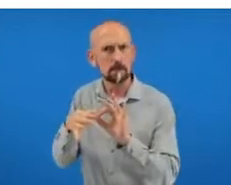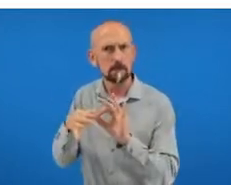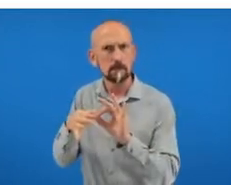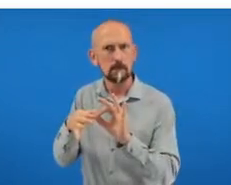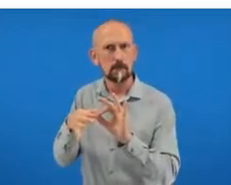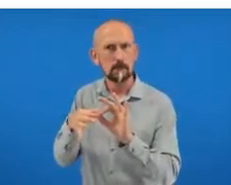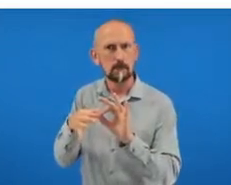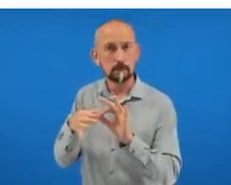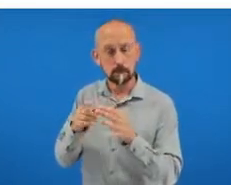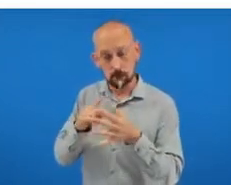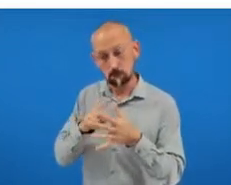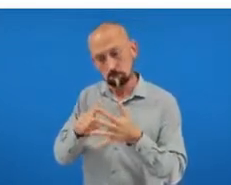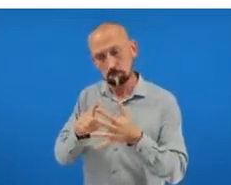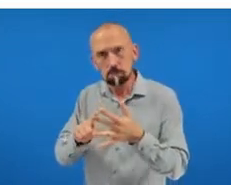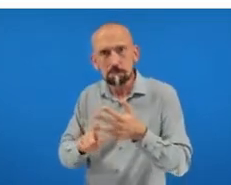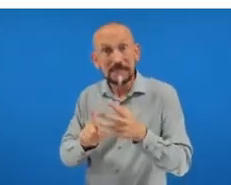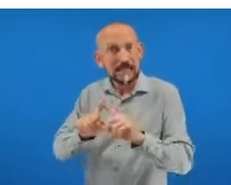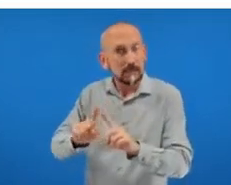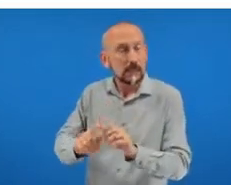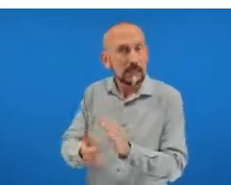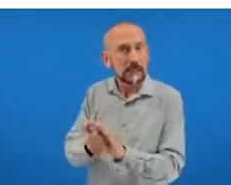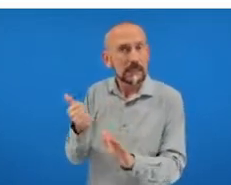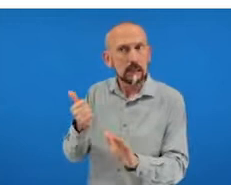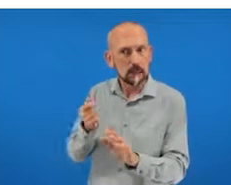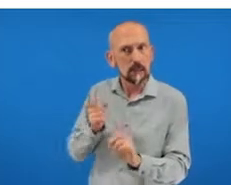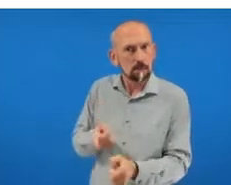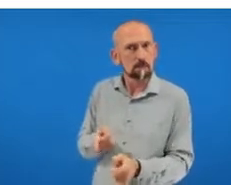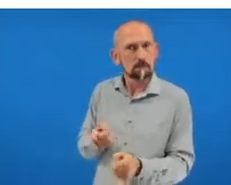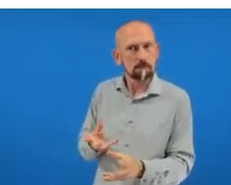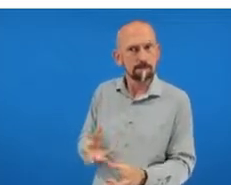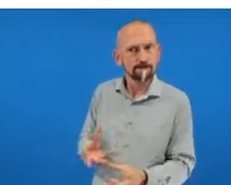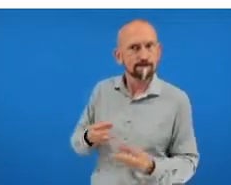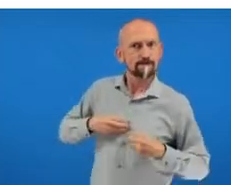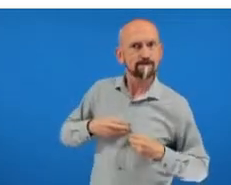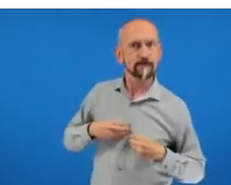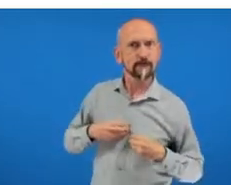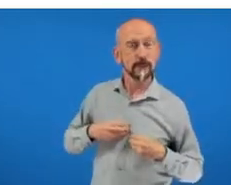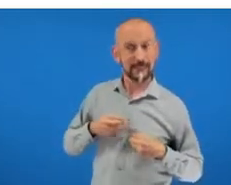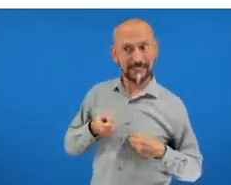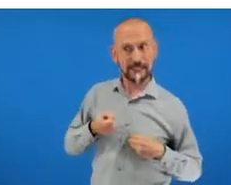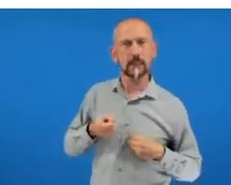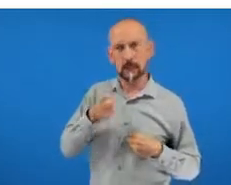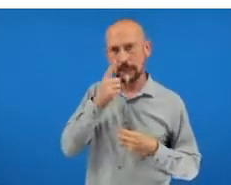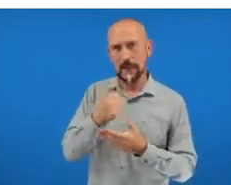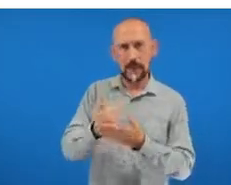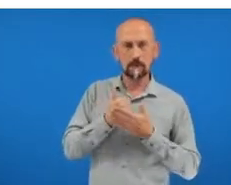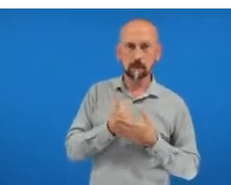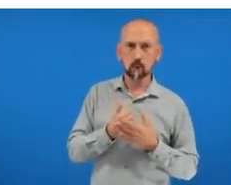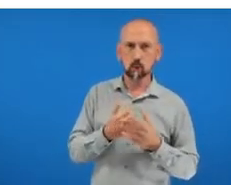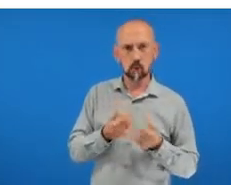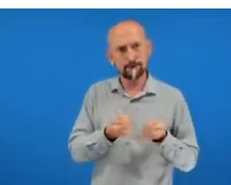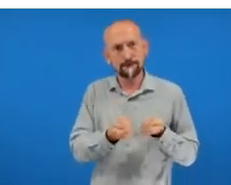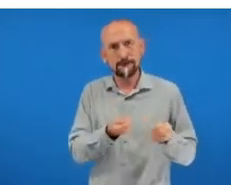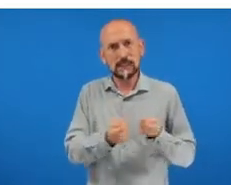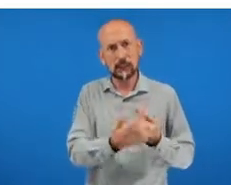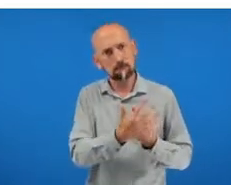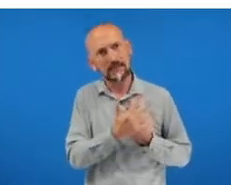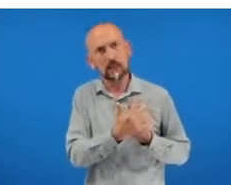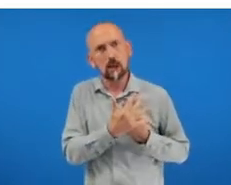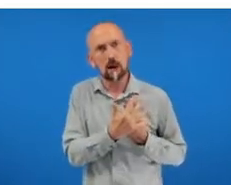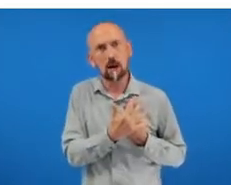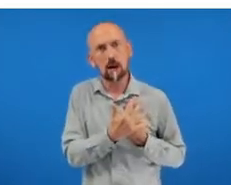those skills really have to be harnessed in terms of coping with the pressures of Parliament. But I do think